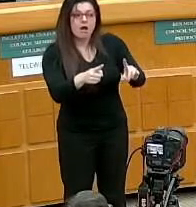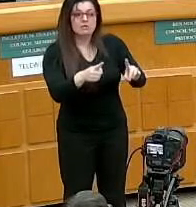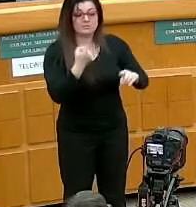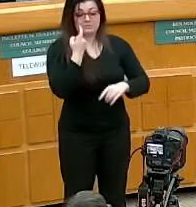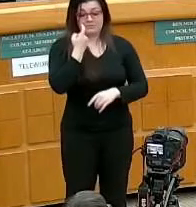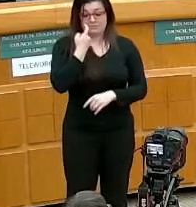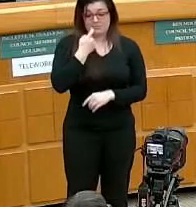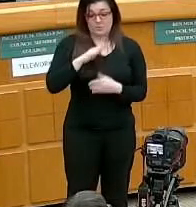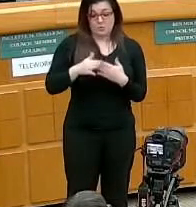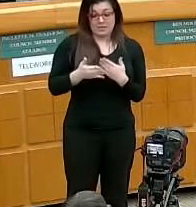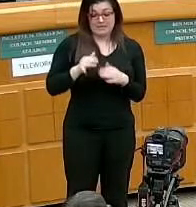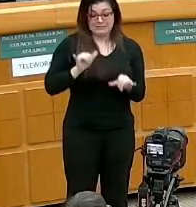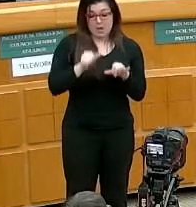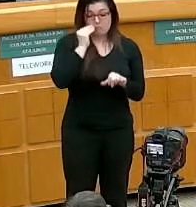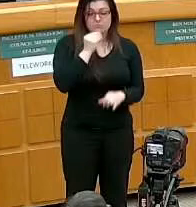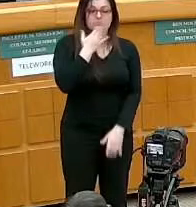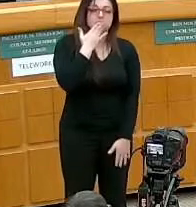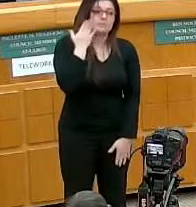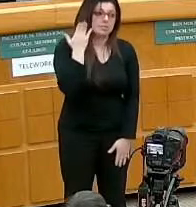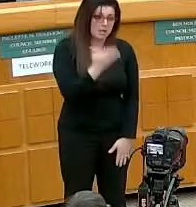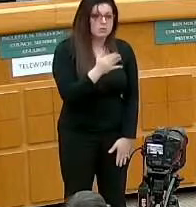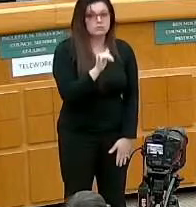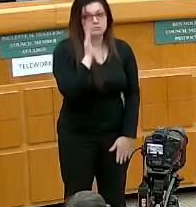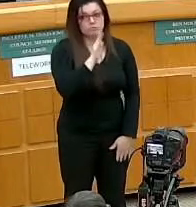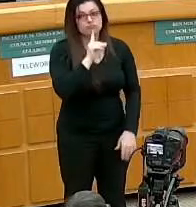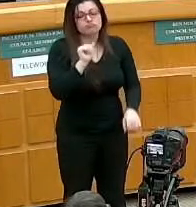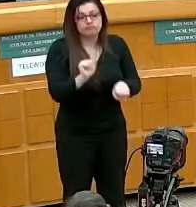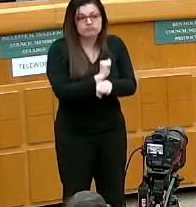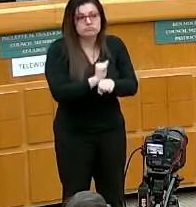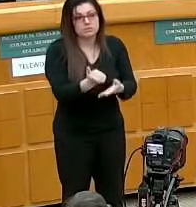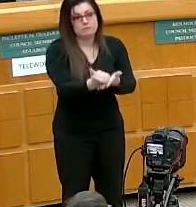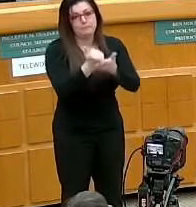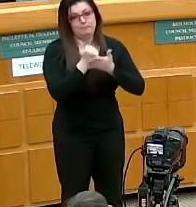and I think we'll be all the better for it.